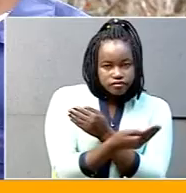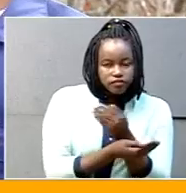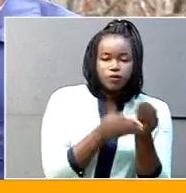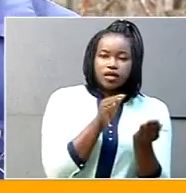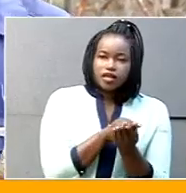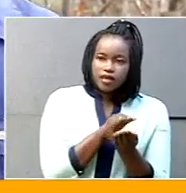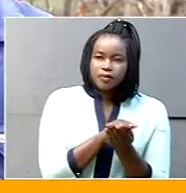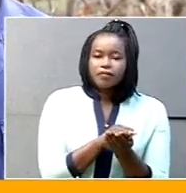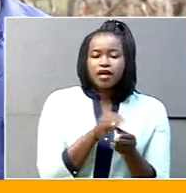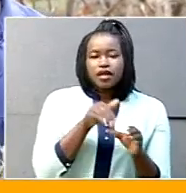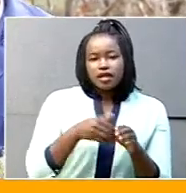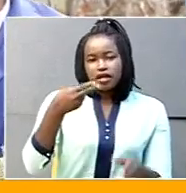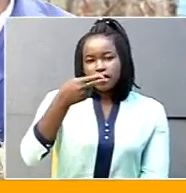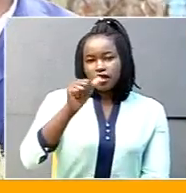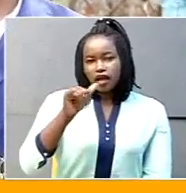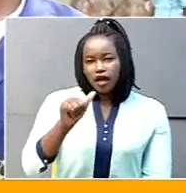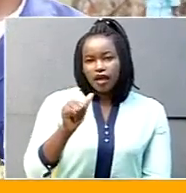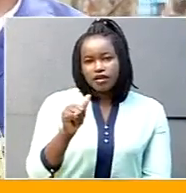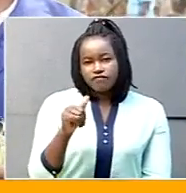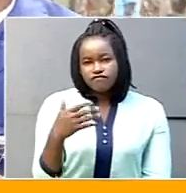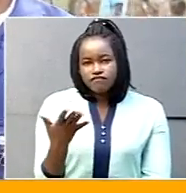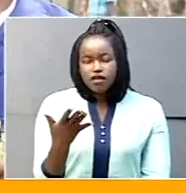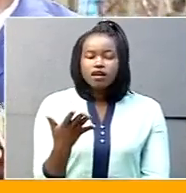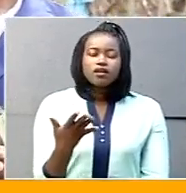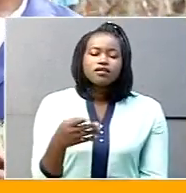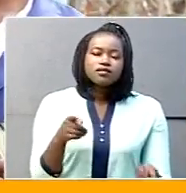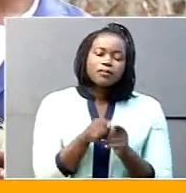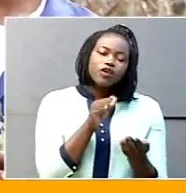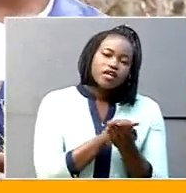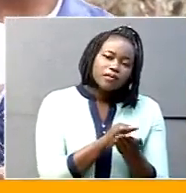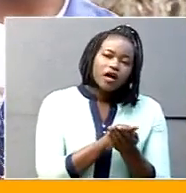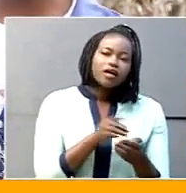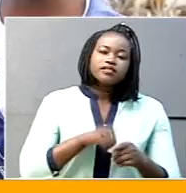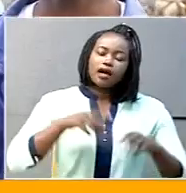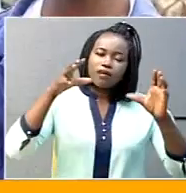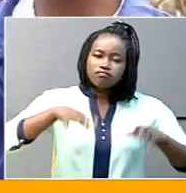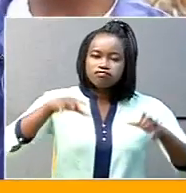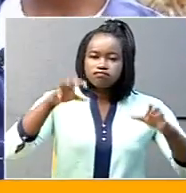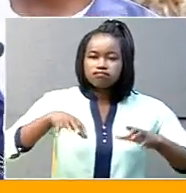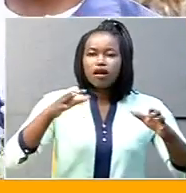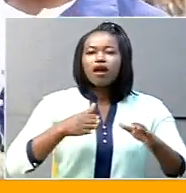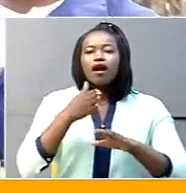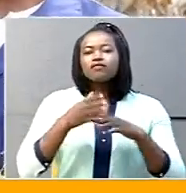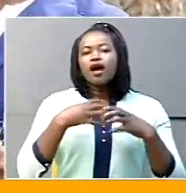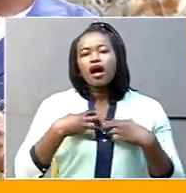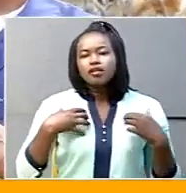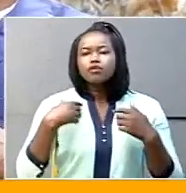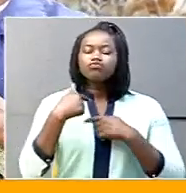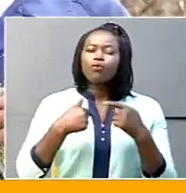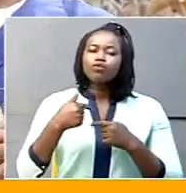rack. When the dry season intensifies, that's when we shall introduce our animals now